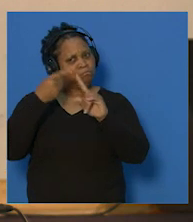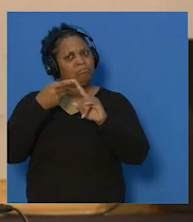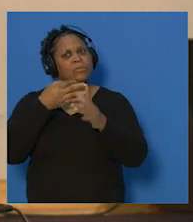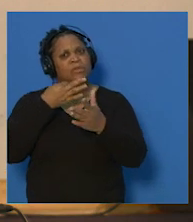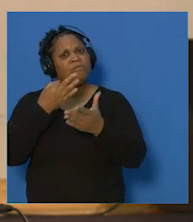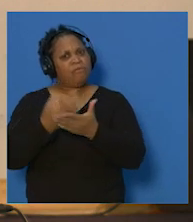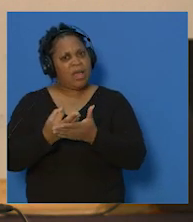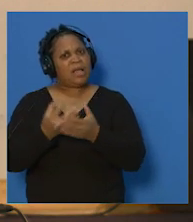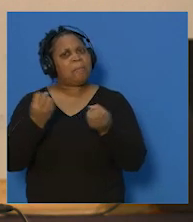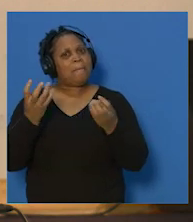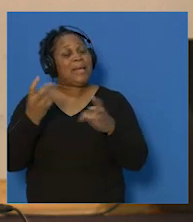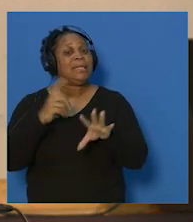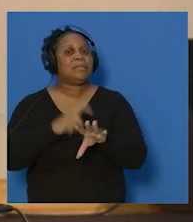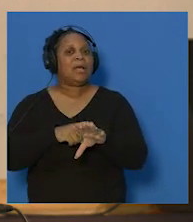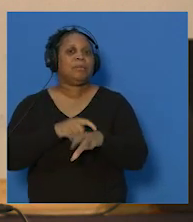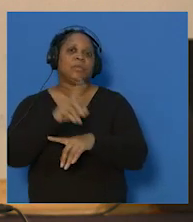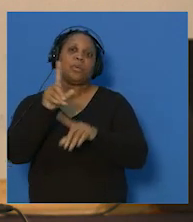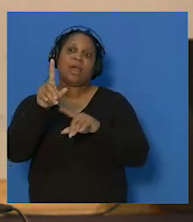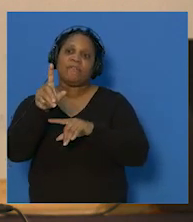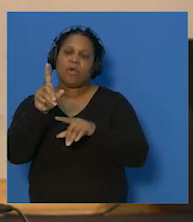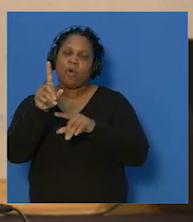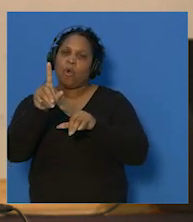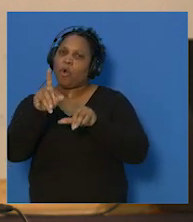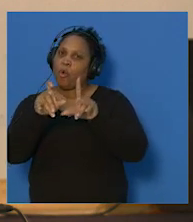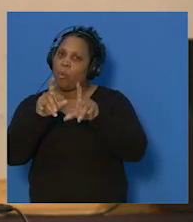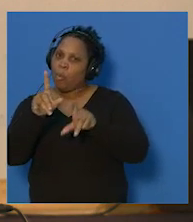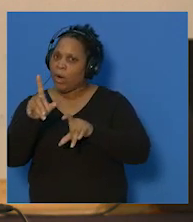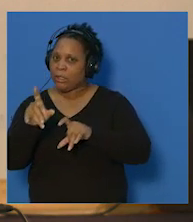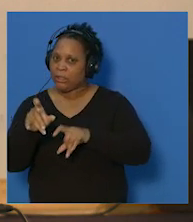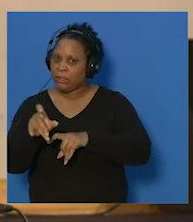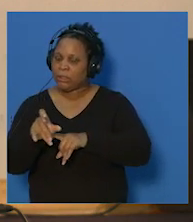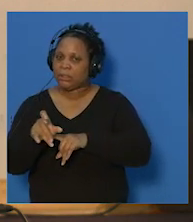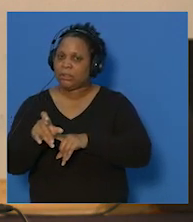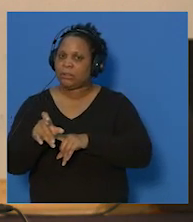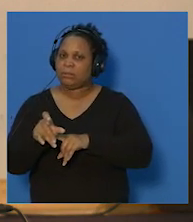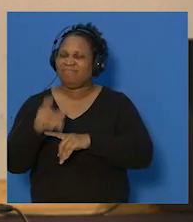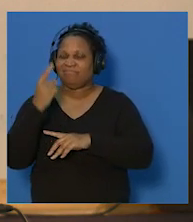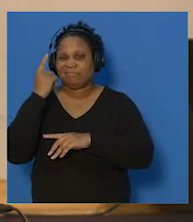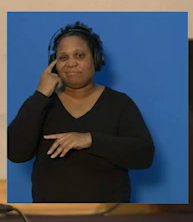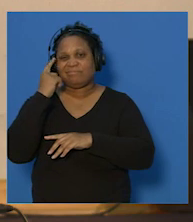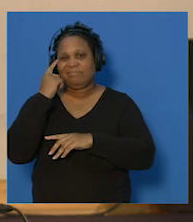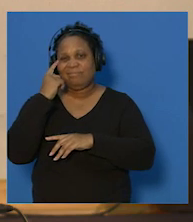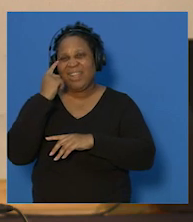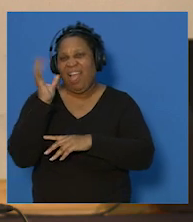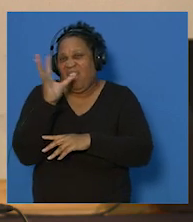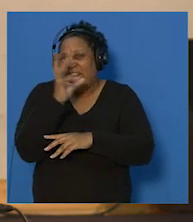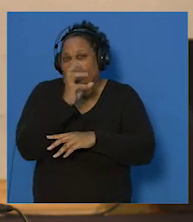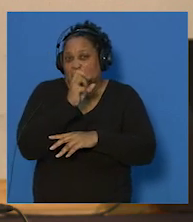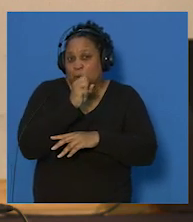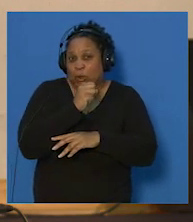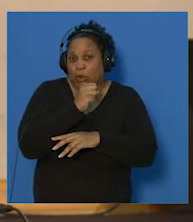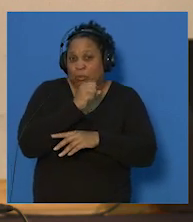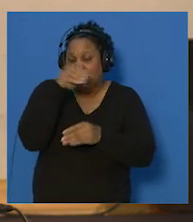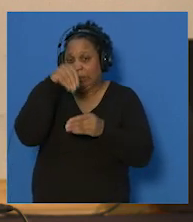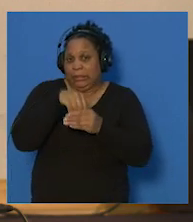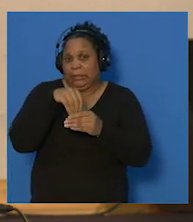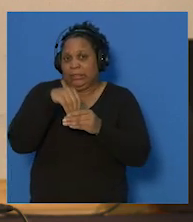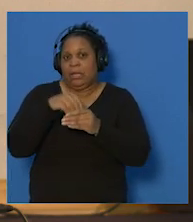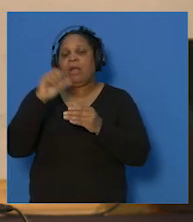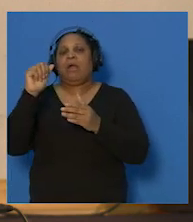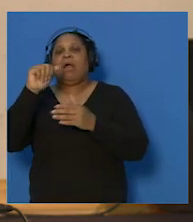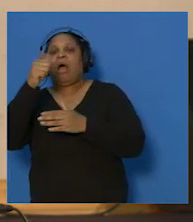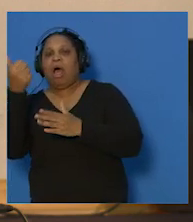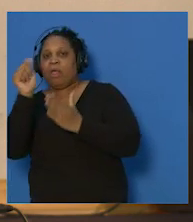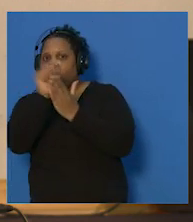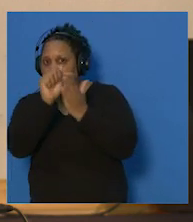many times when we have questions, I think they are assumed to be loaded with other agendas.